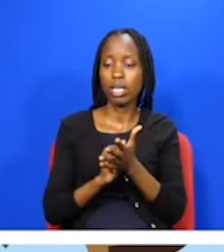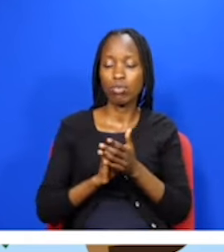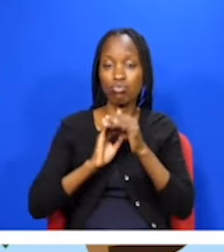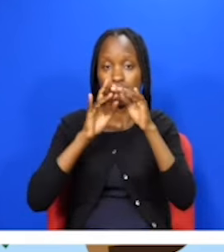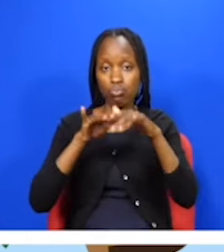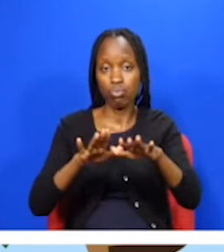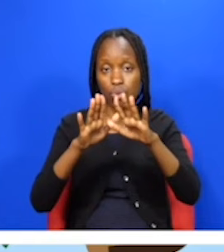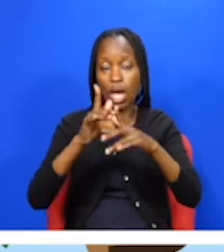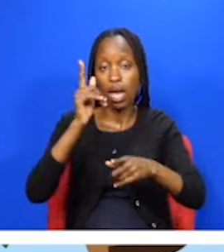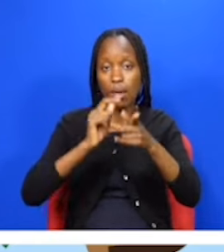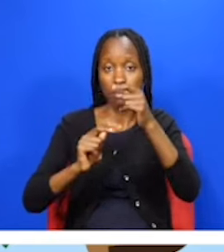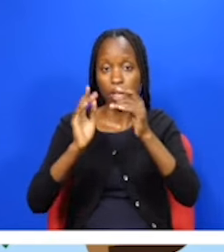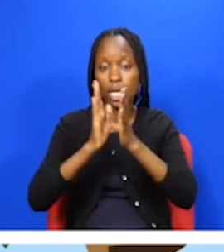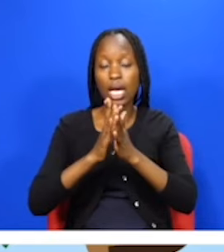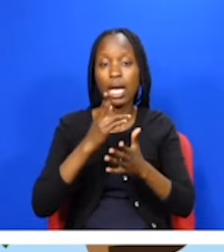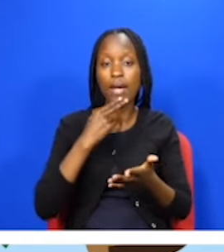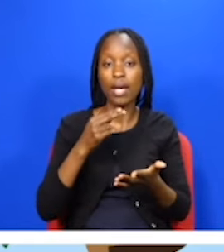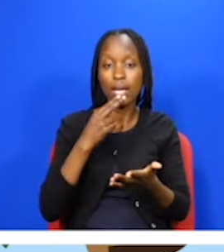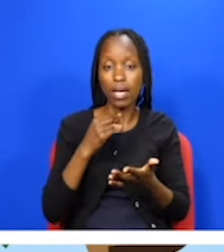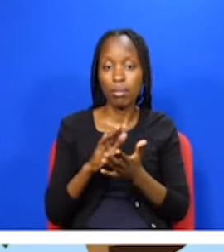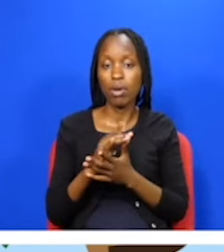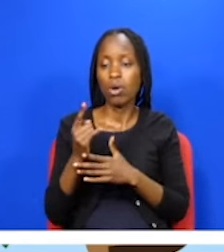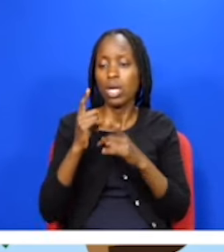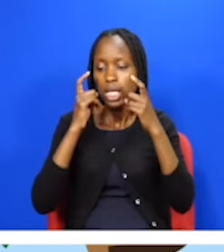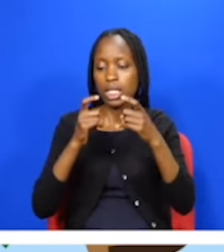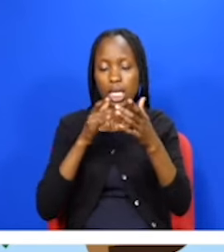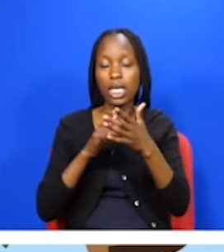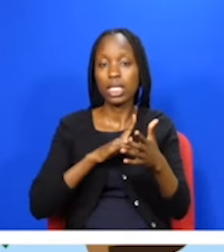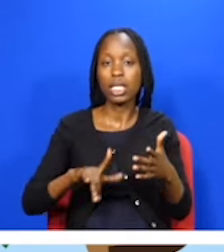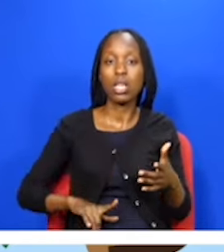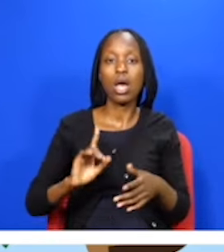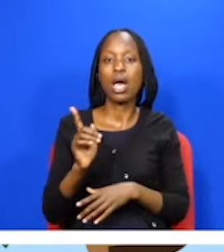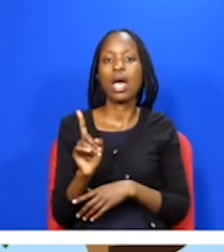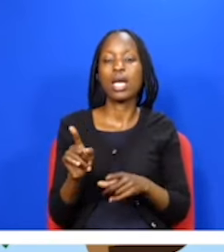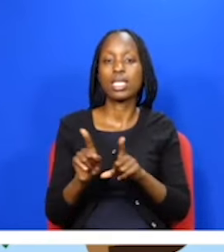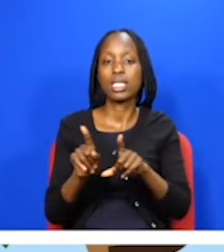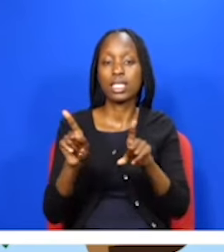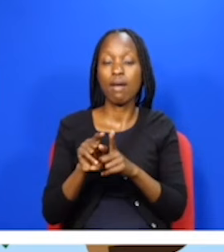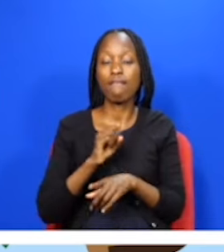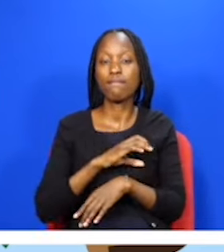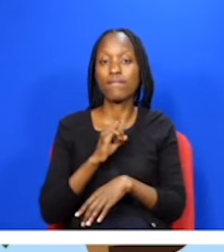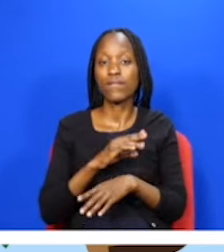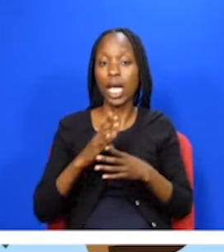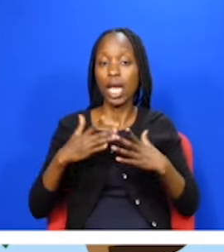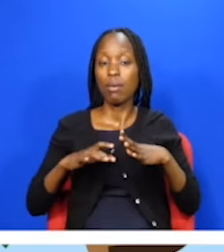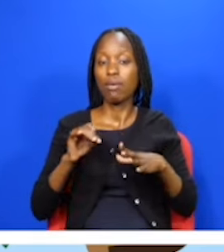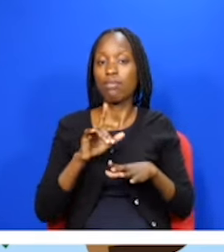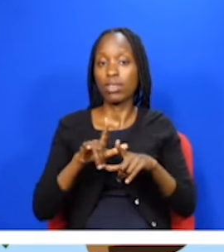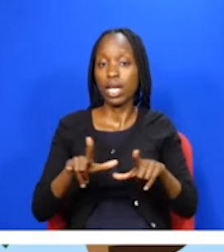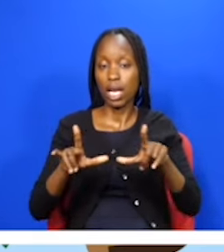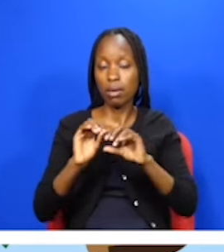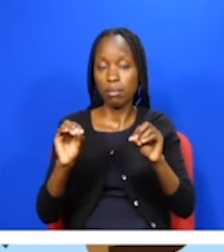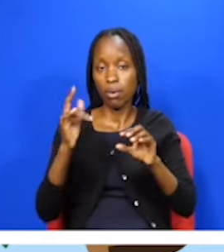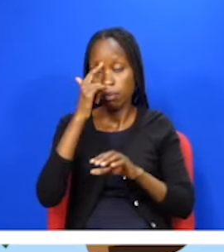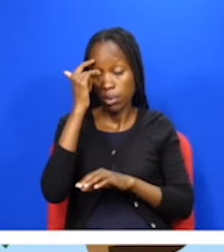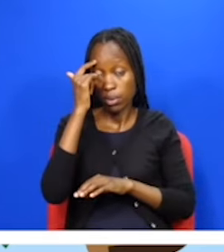and honey. Only do not rebel against the Lord and do not fear the people of the land, for they